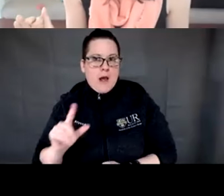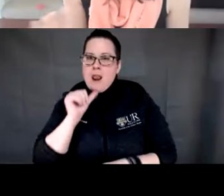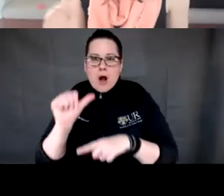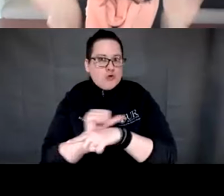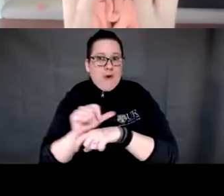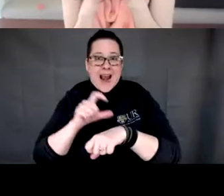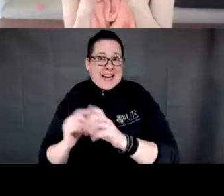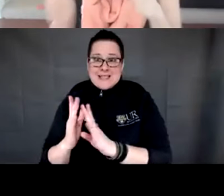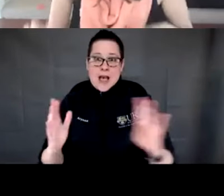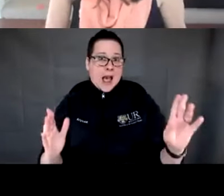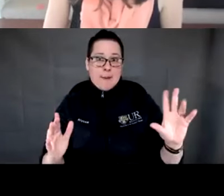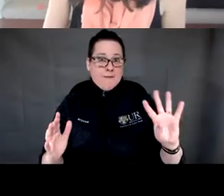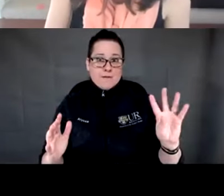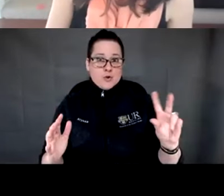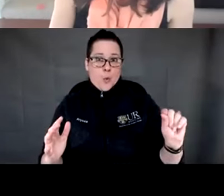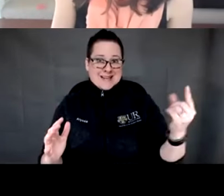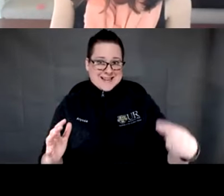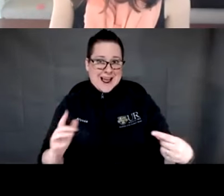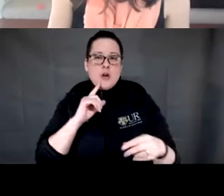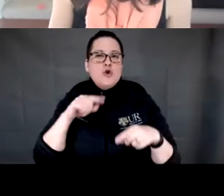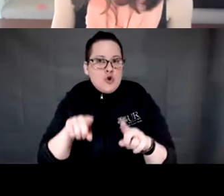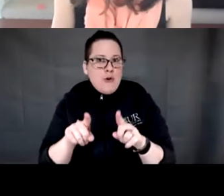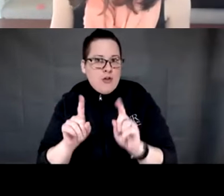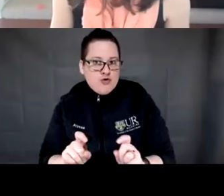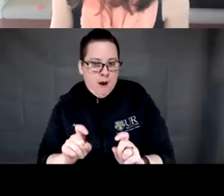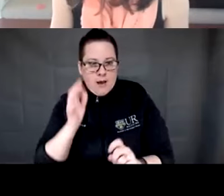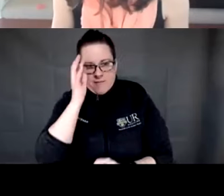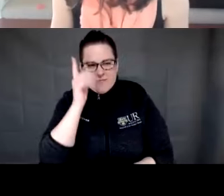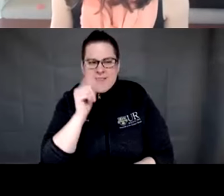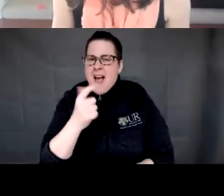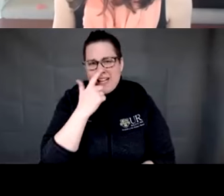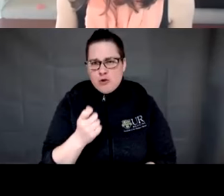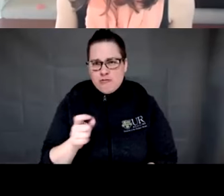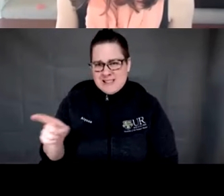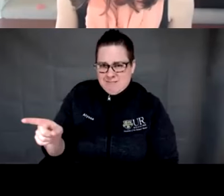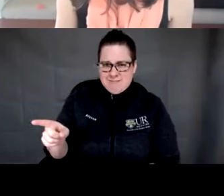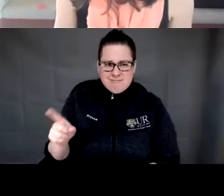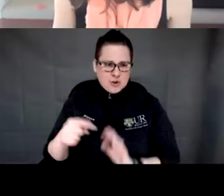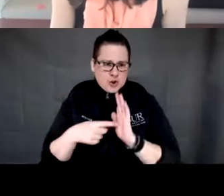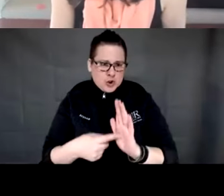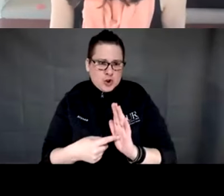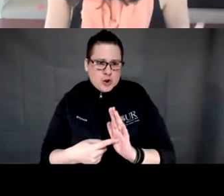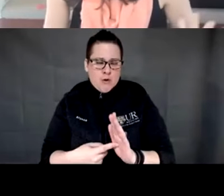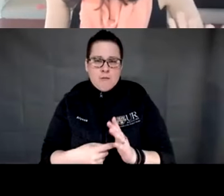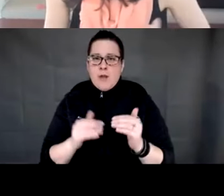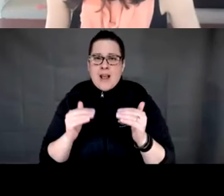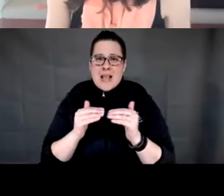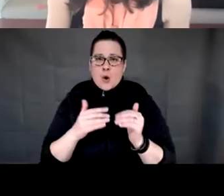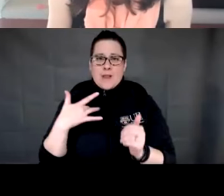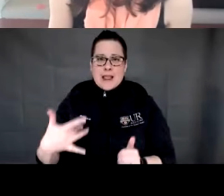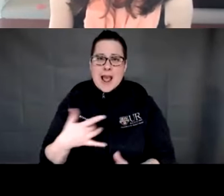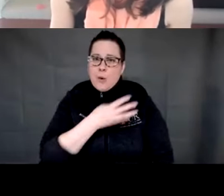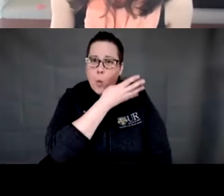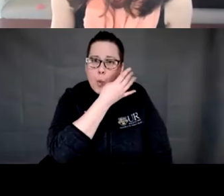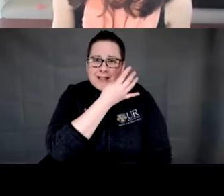horizontal axis. We're now back to very brief trial time. And this is not a very interesting plot. It basically tells you that the animal is equally likely to whisk at